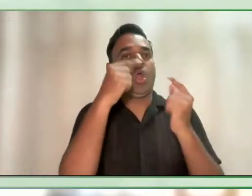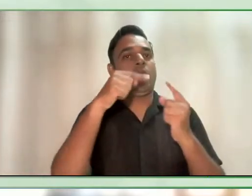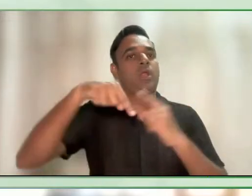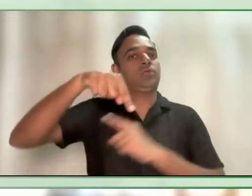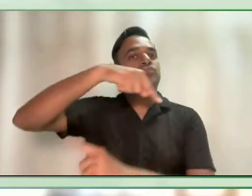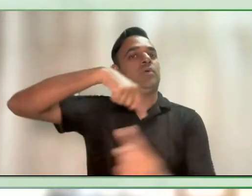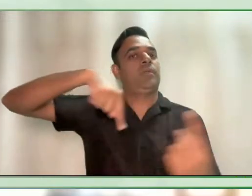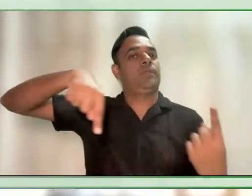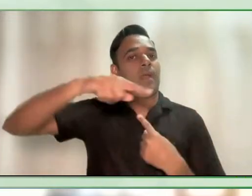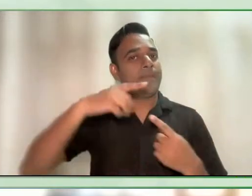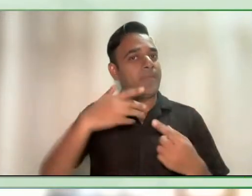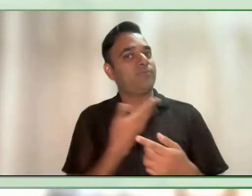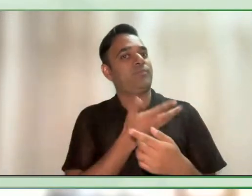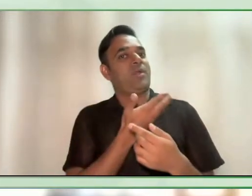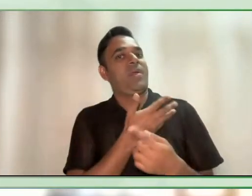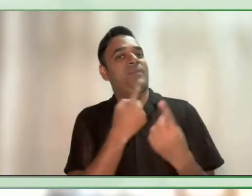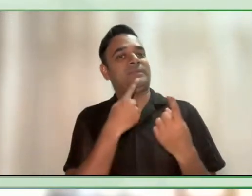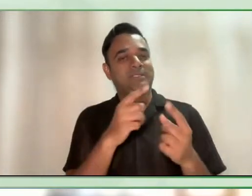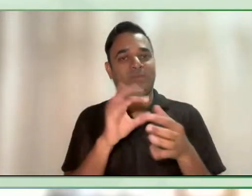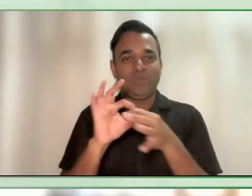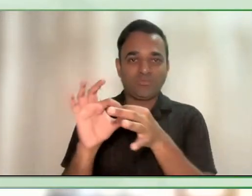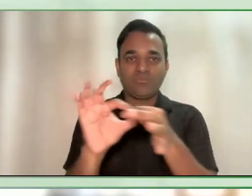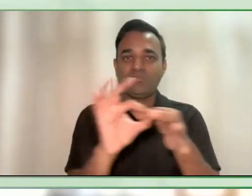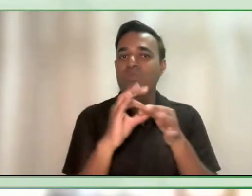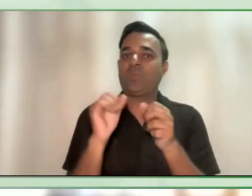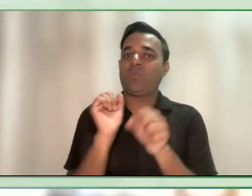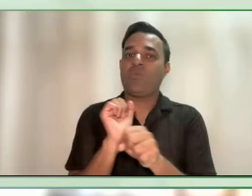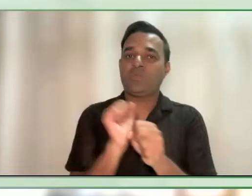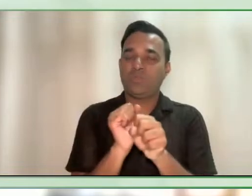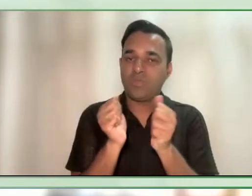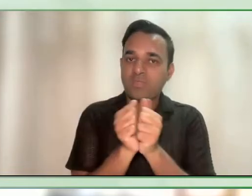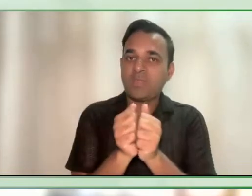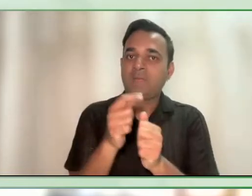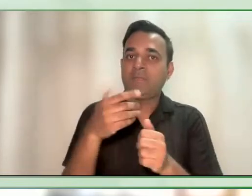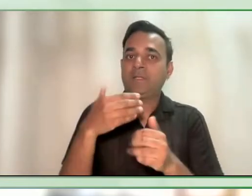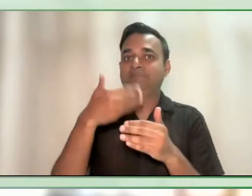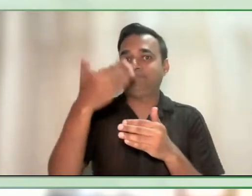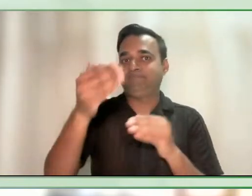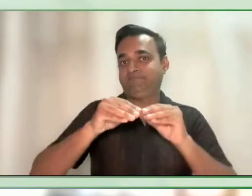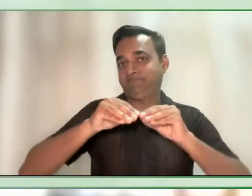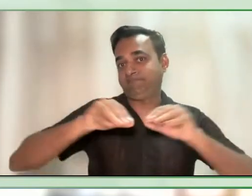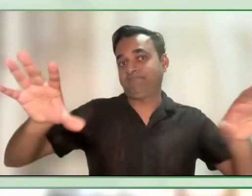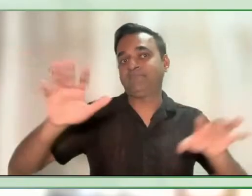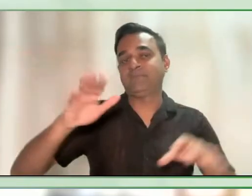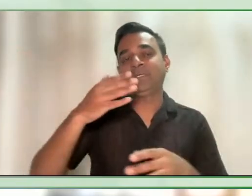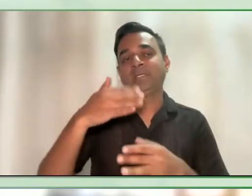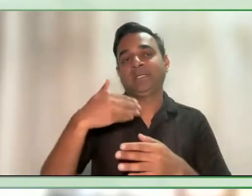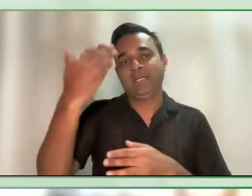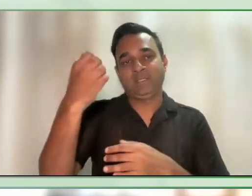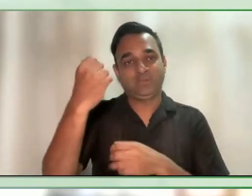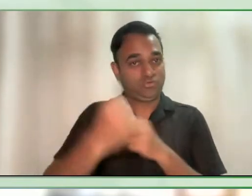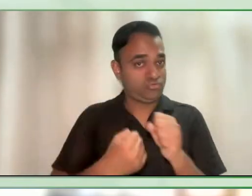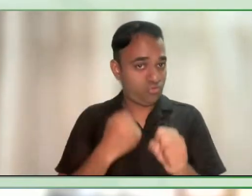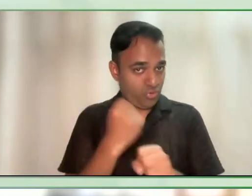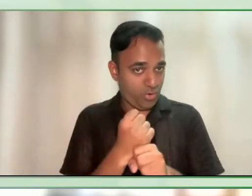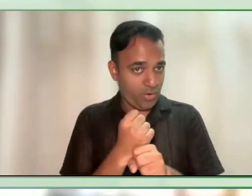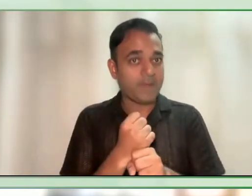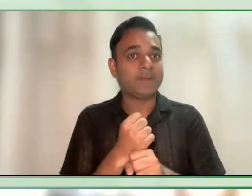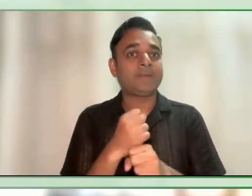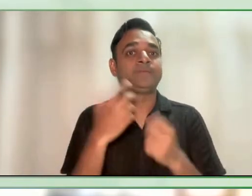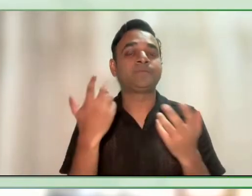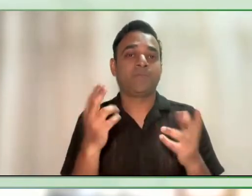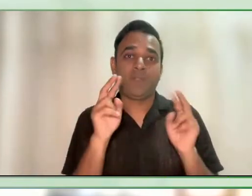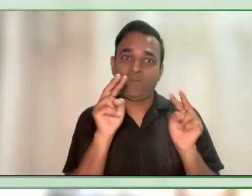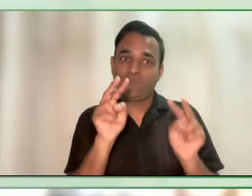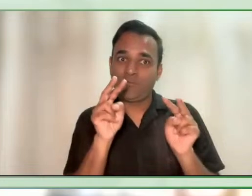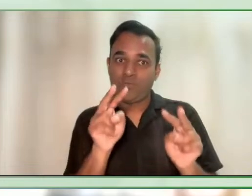there's crises and crises. There are long-term crises, i.e. crises which take a